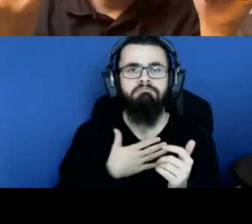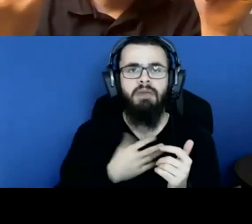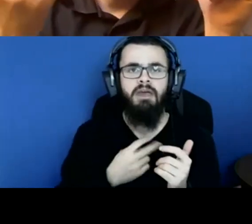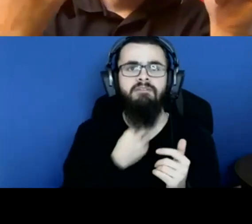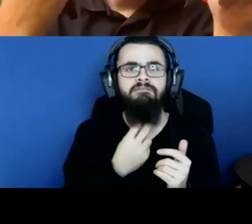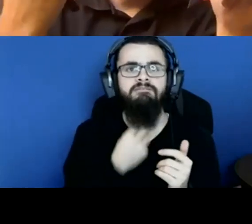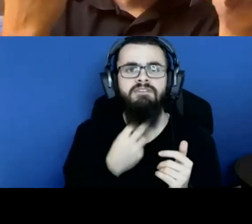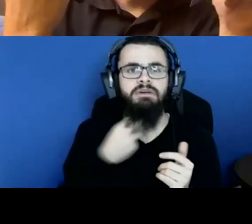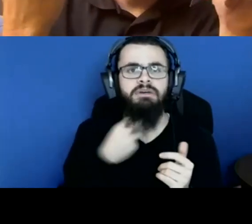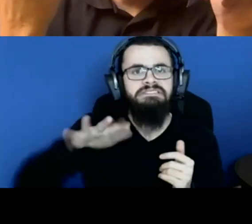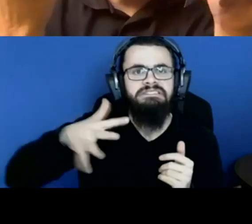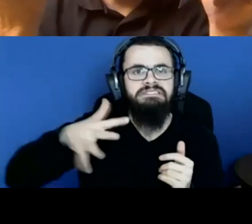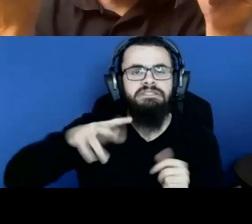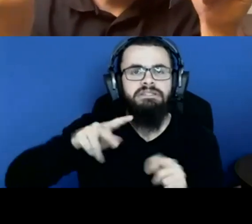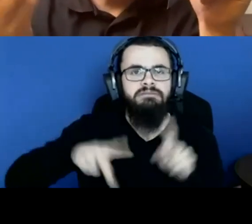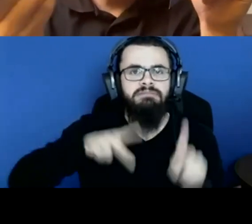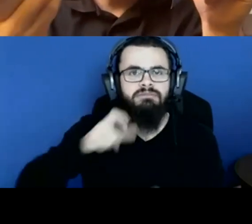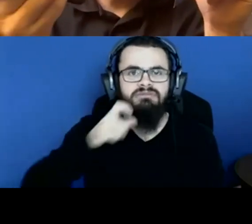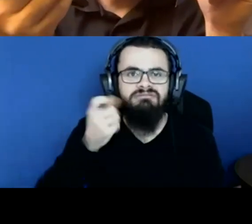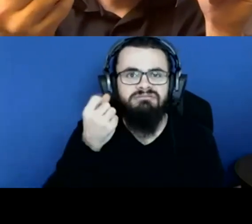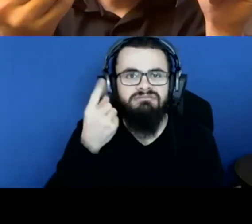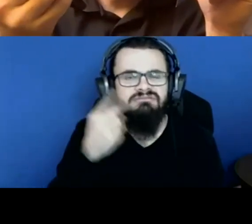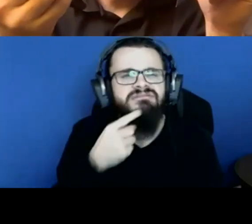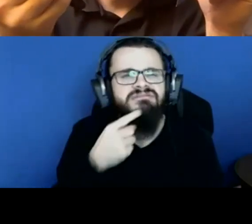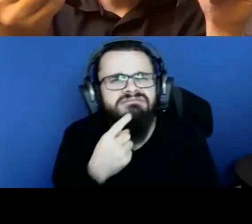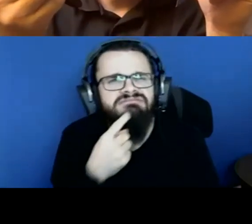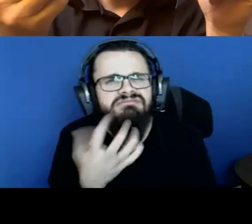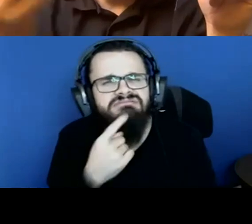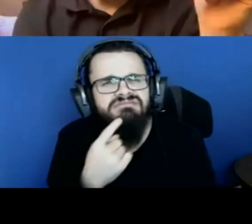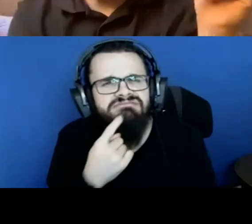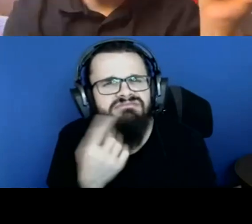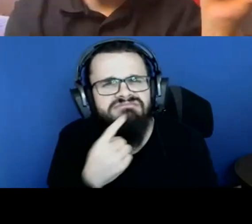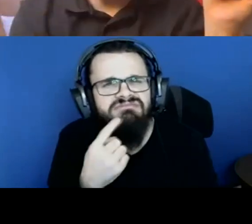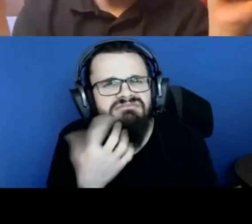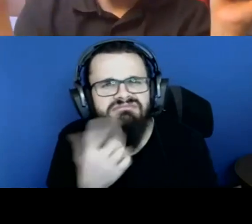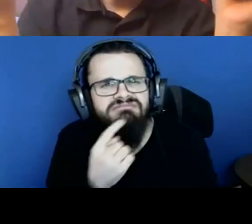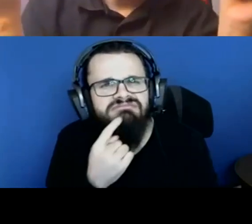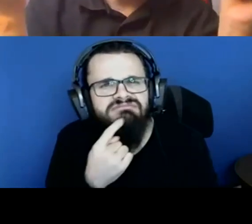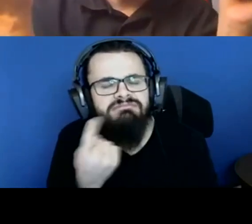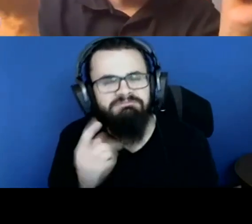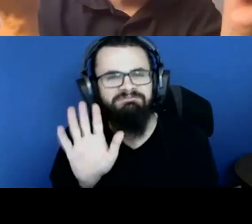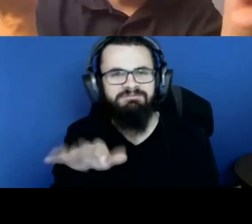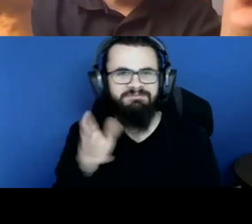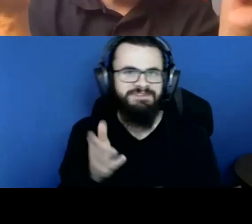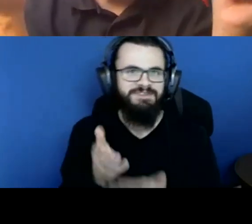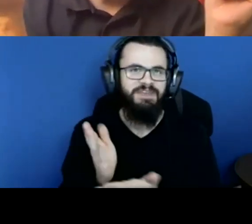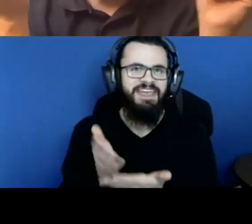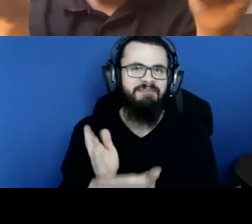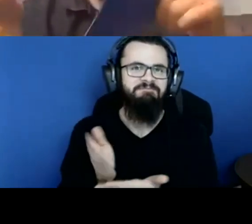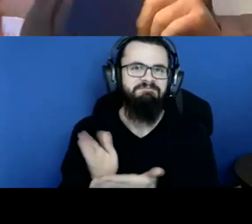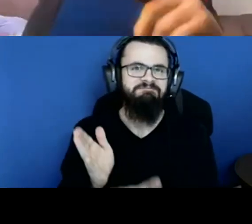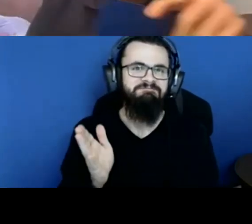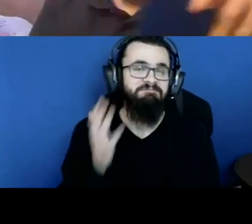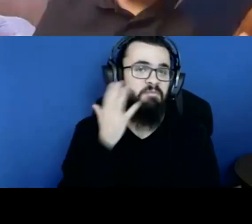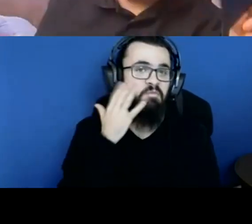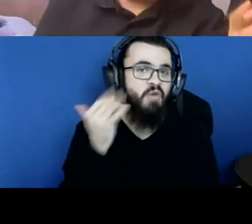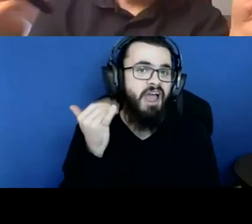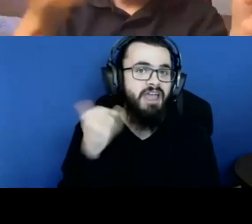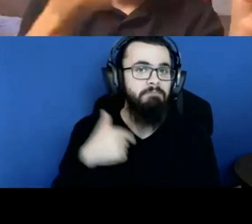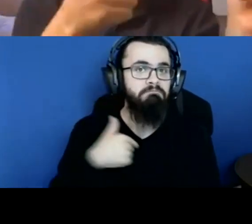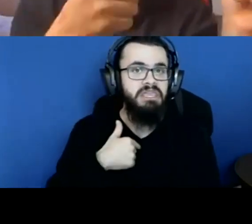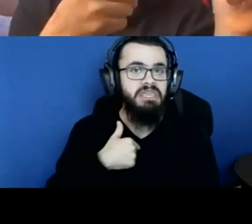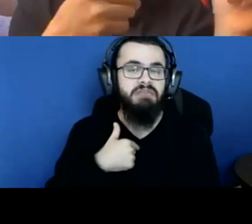well? And the driver might not understand me. That's okay, because me and my SSA, my support